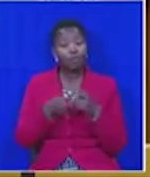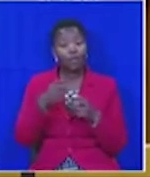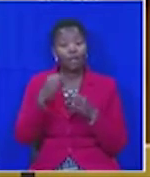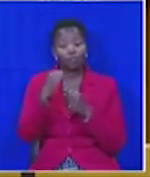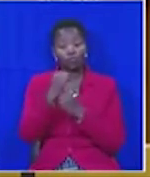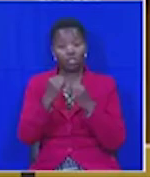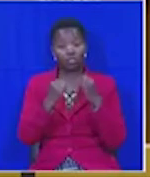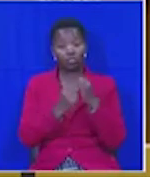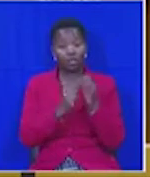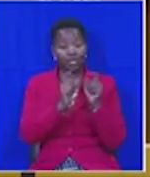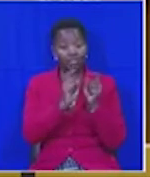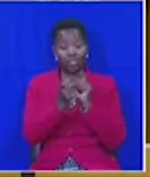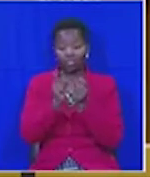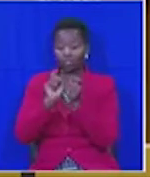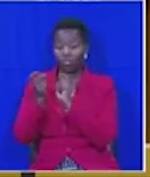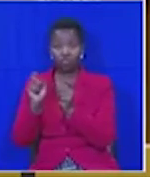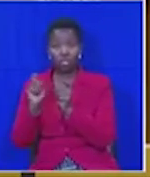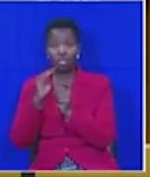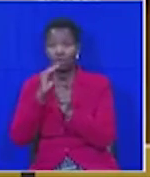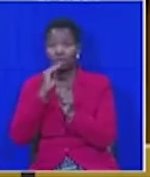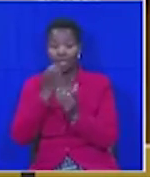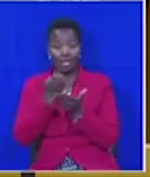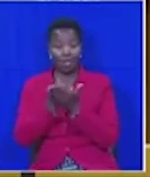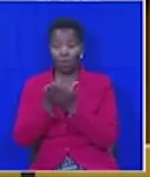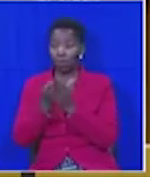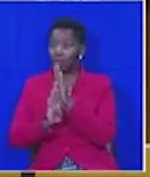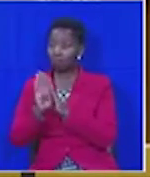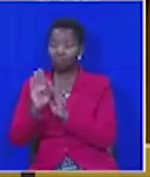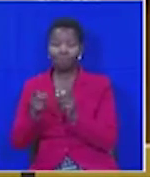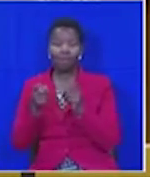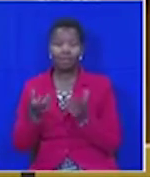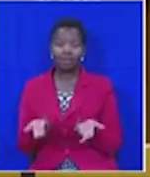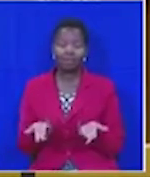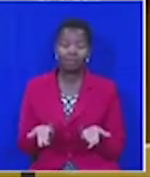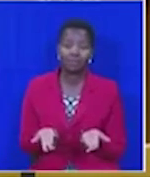adjustments did not do well for developing economies. So